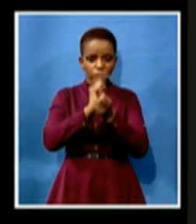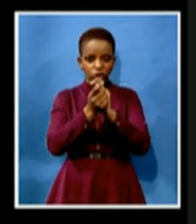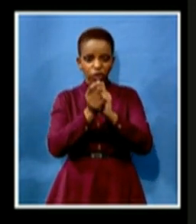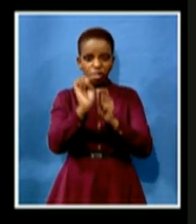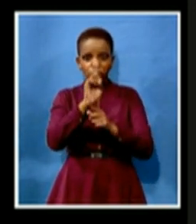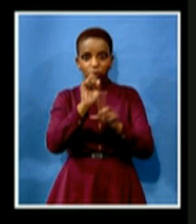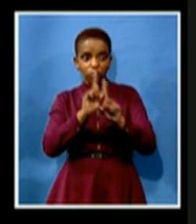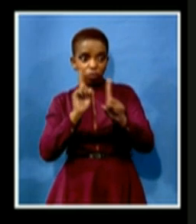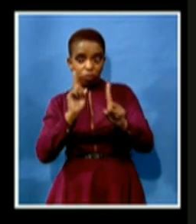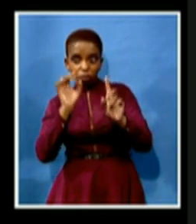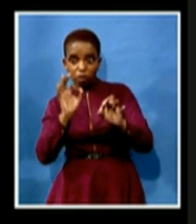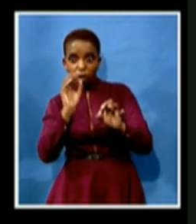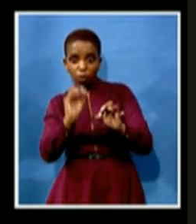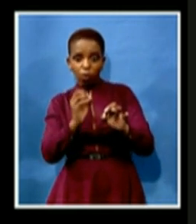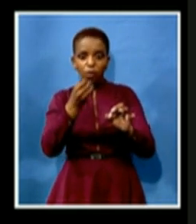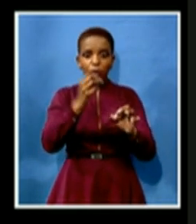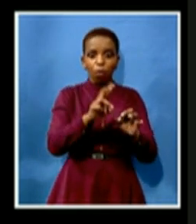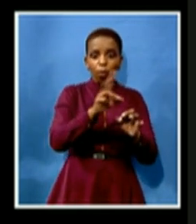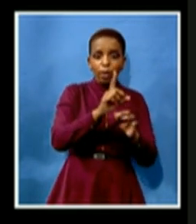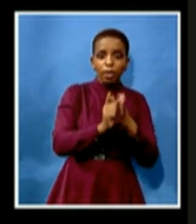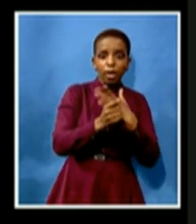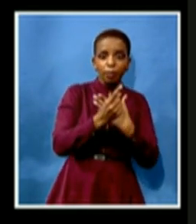of lockdown.